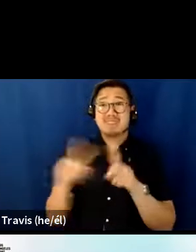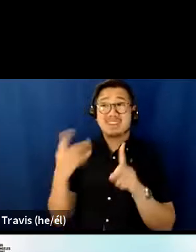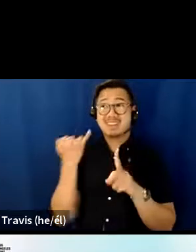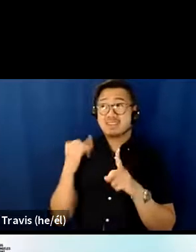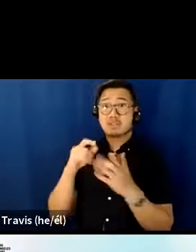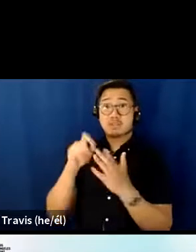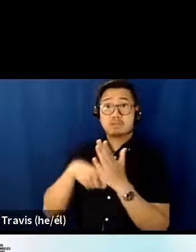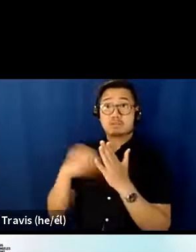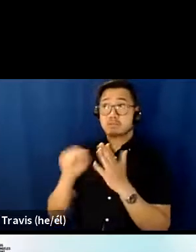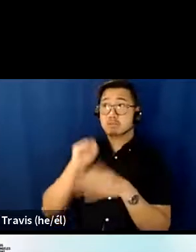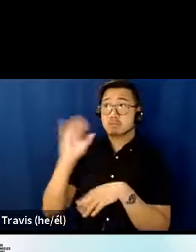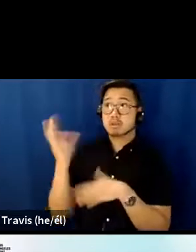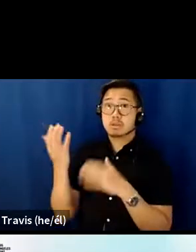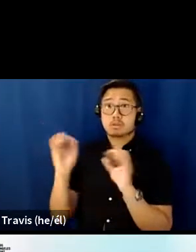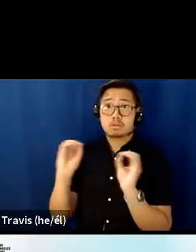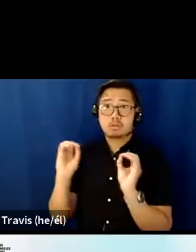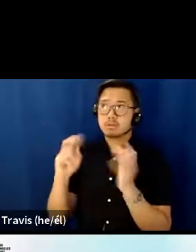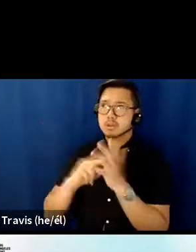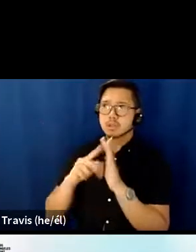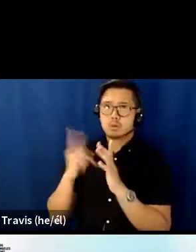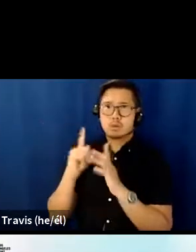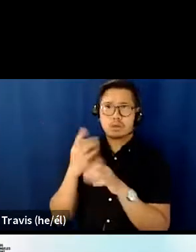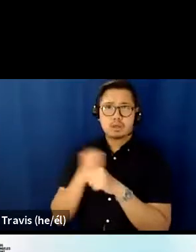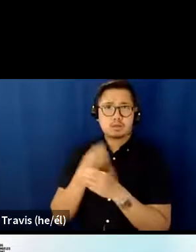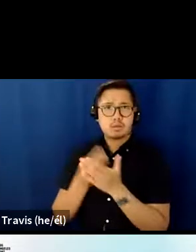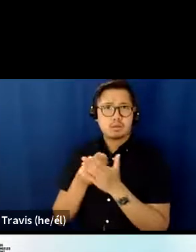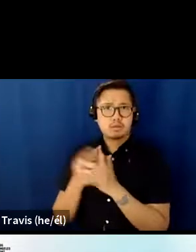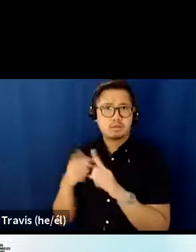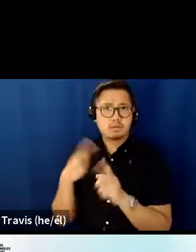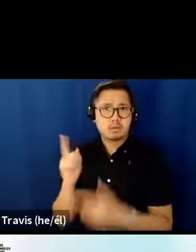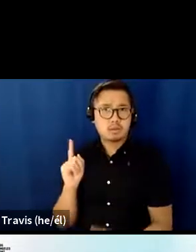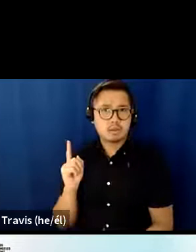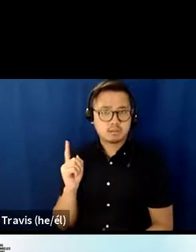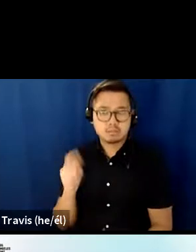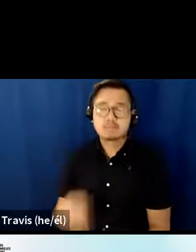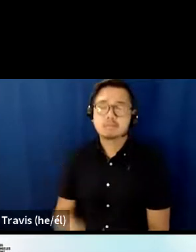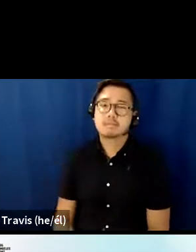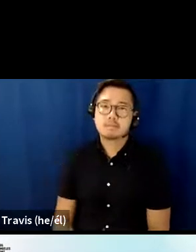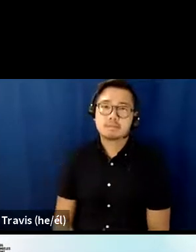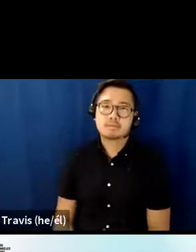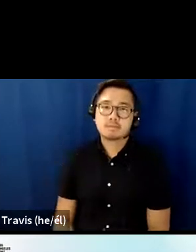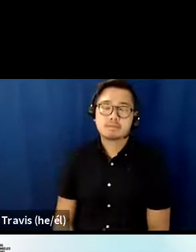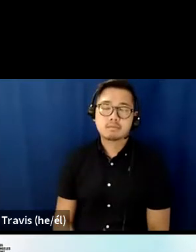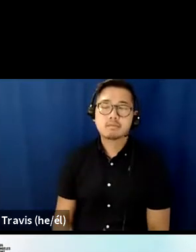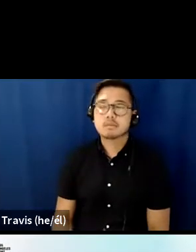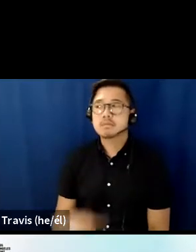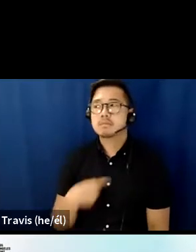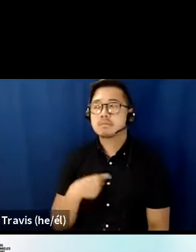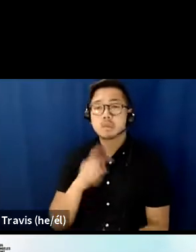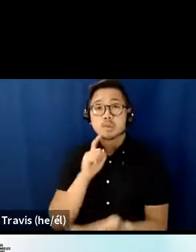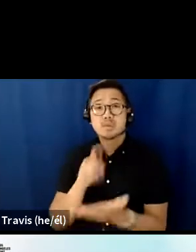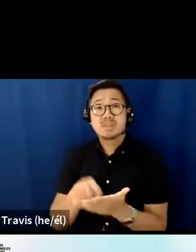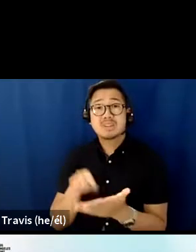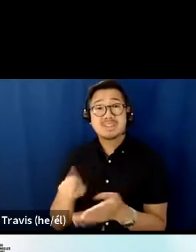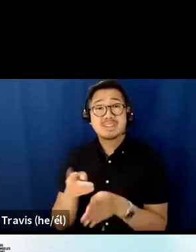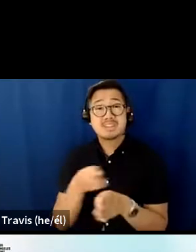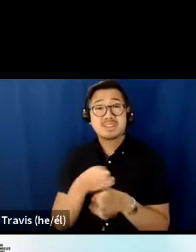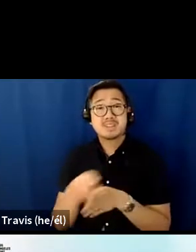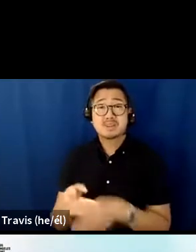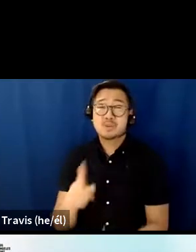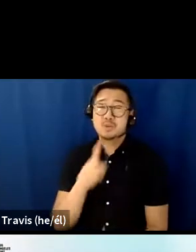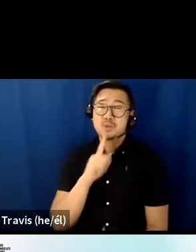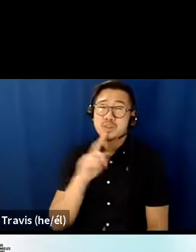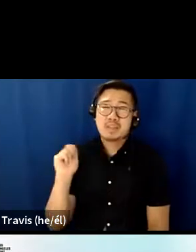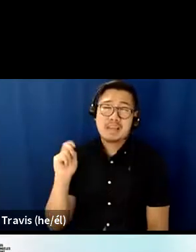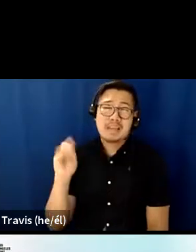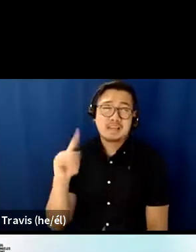I think it's recognizing that, like, this field is so anti-Black and so